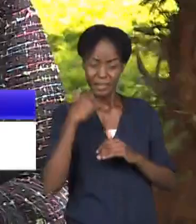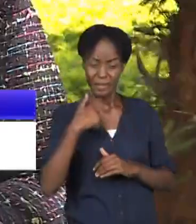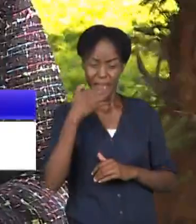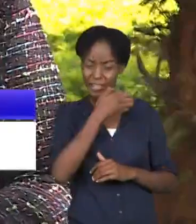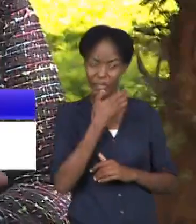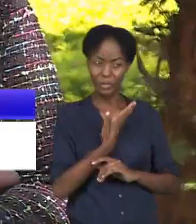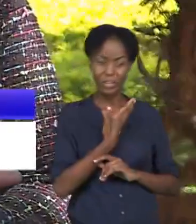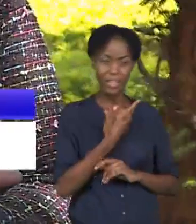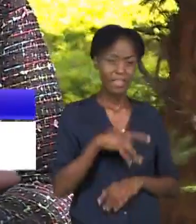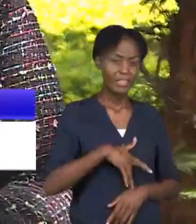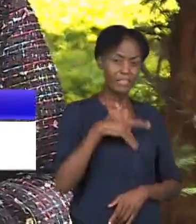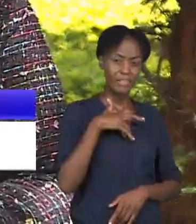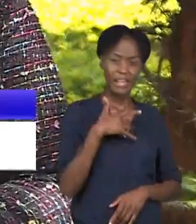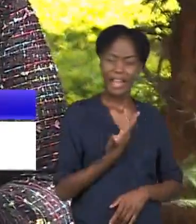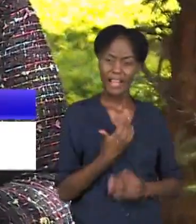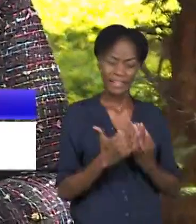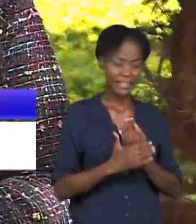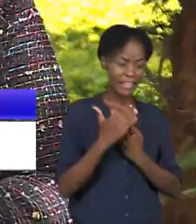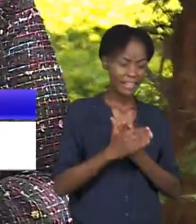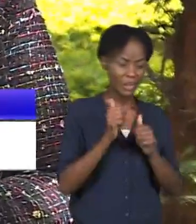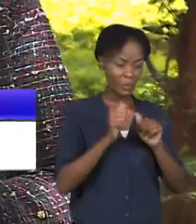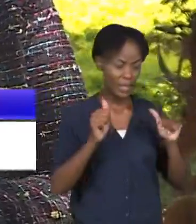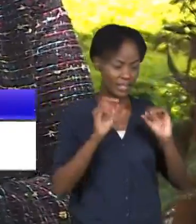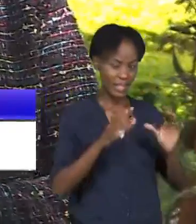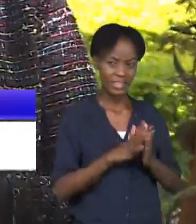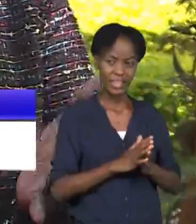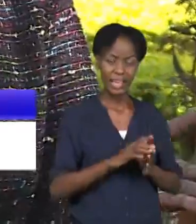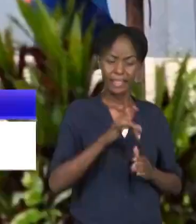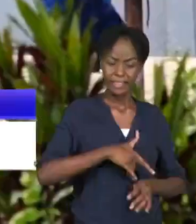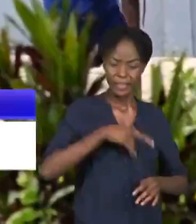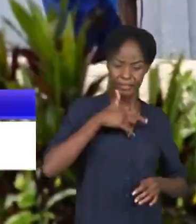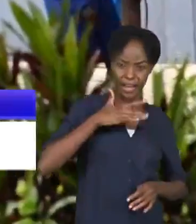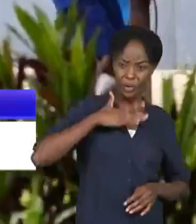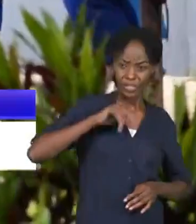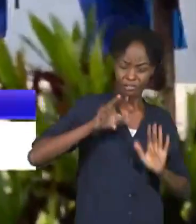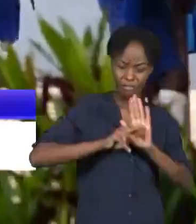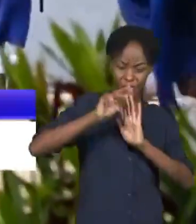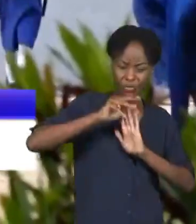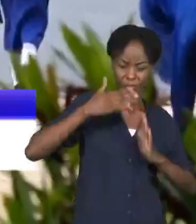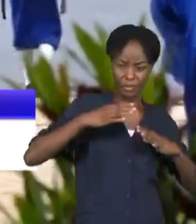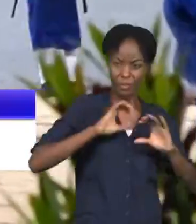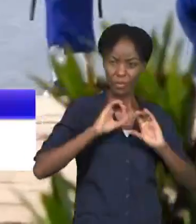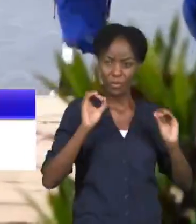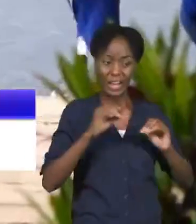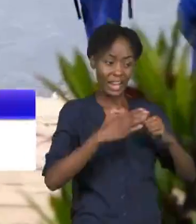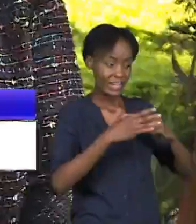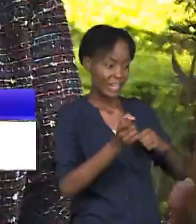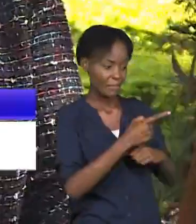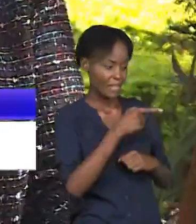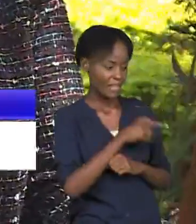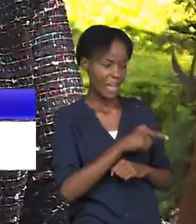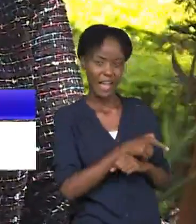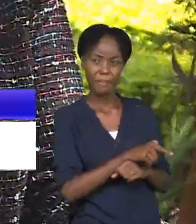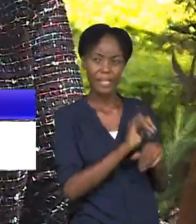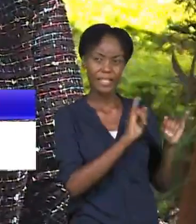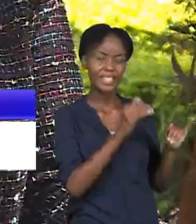are feeling that they're not being handled as adults. Because I believe for 9 months they felt adults, and I think some of them felt